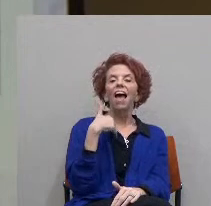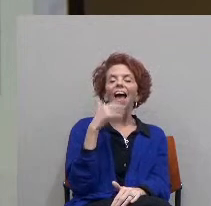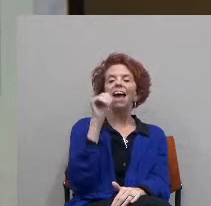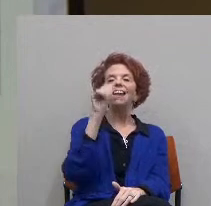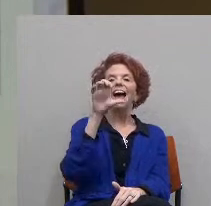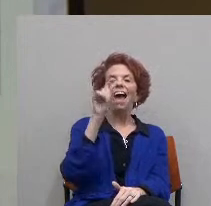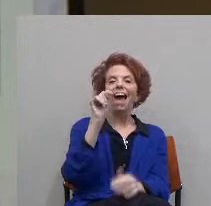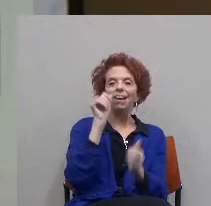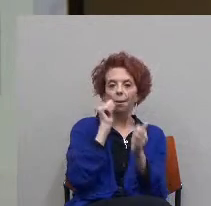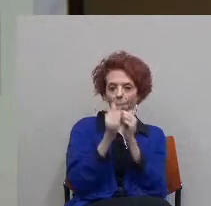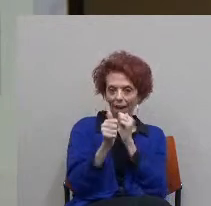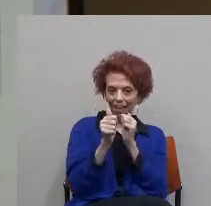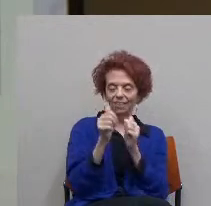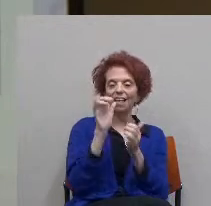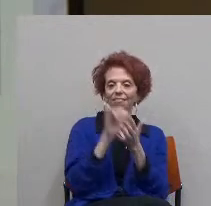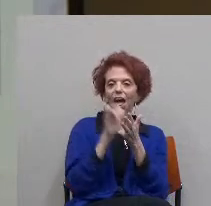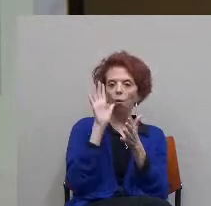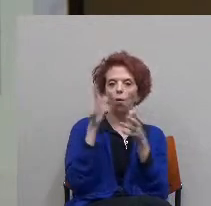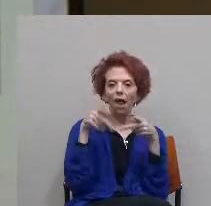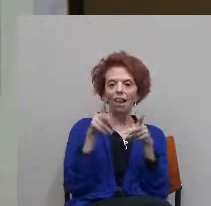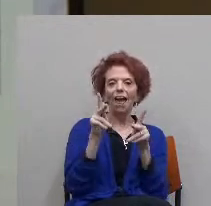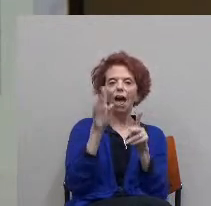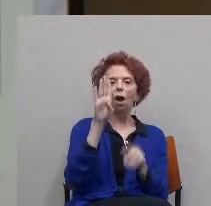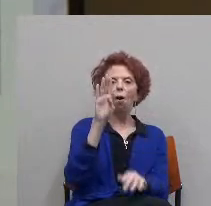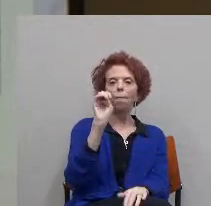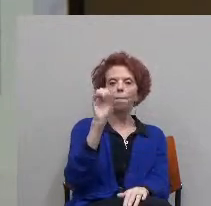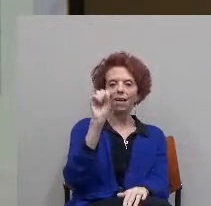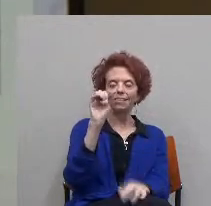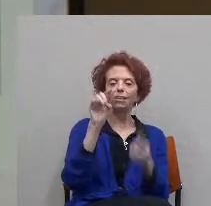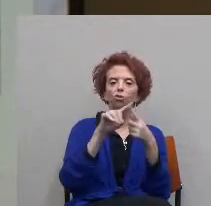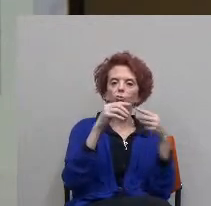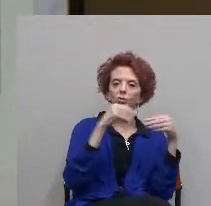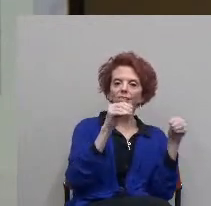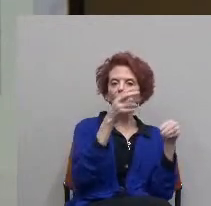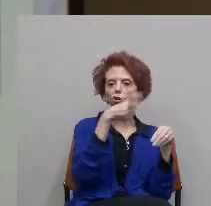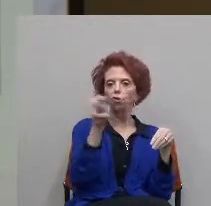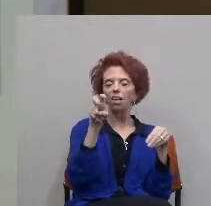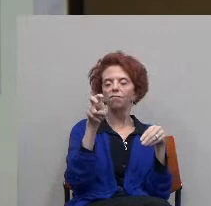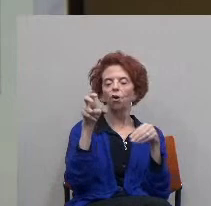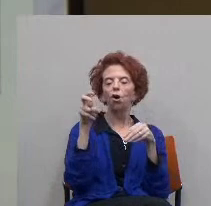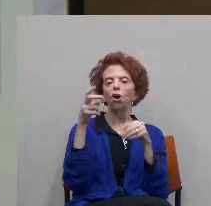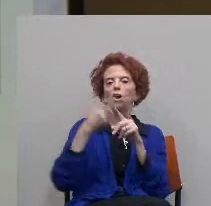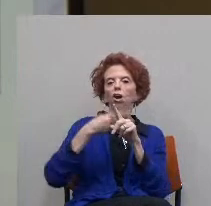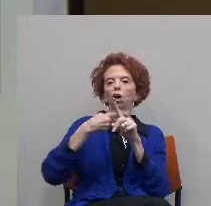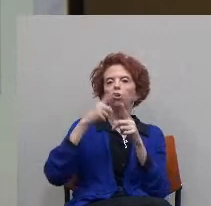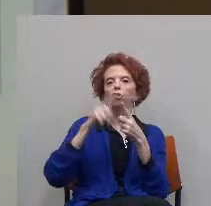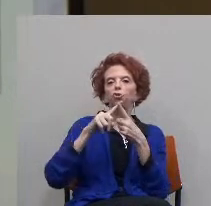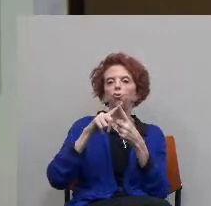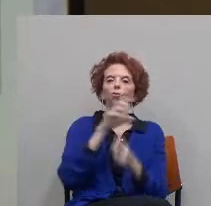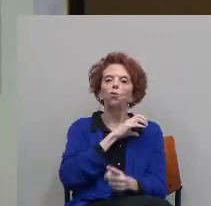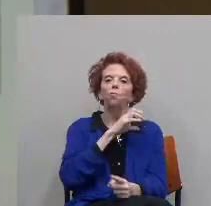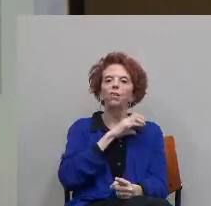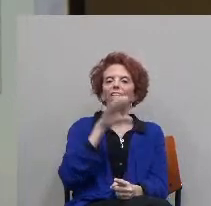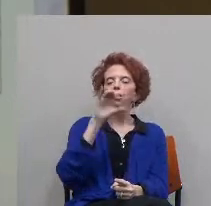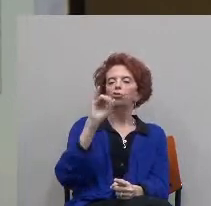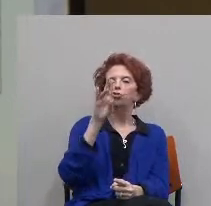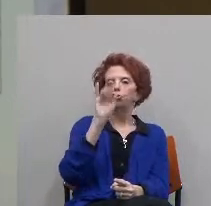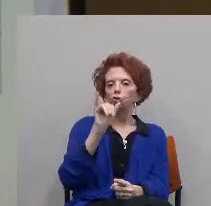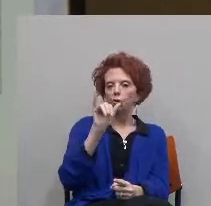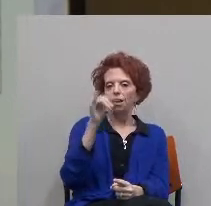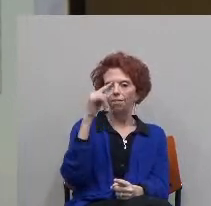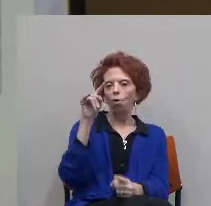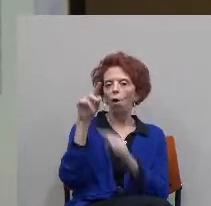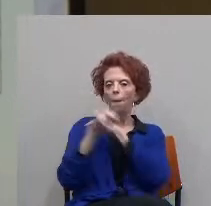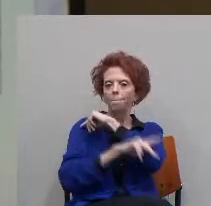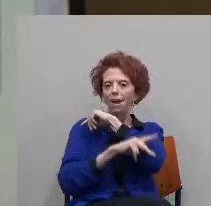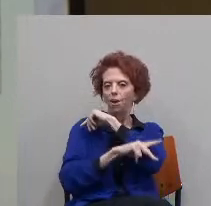act passed that would allow BESE to sell, transfer, or lease the land to the police jury of Natchitoches